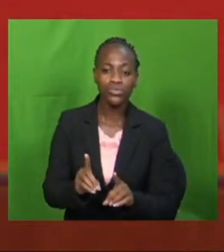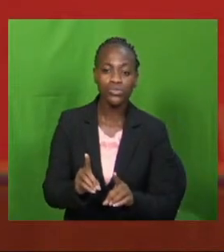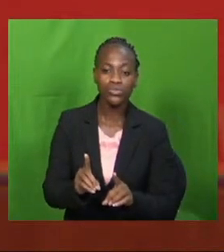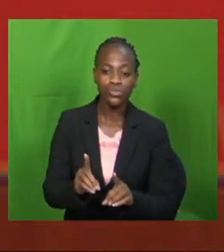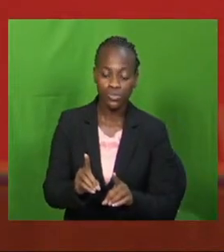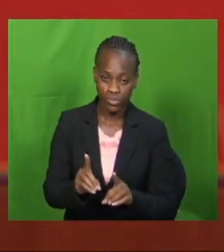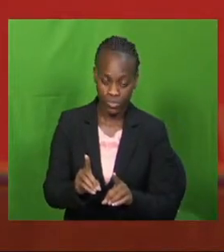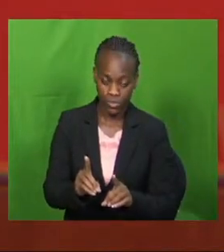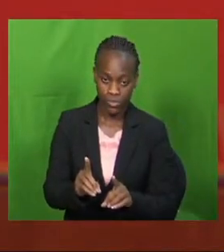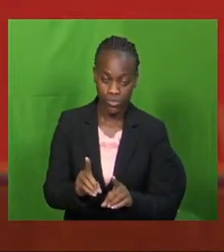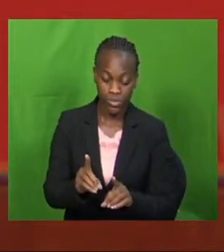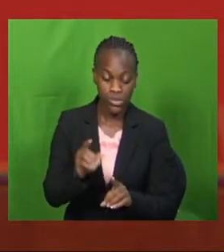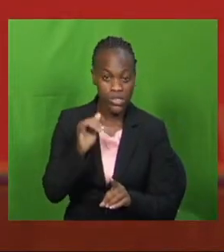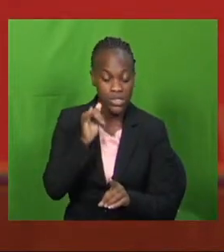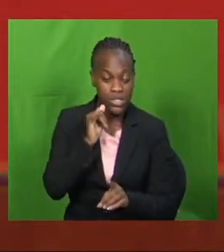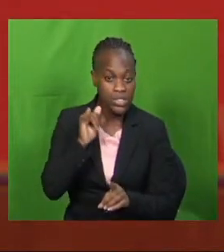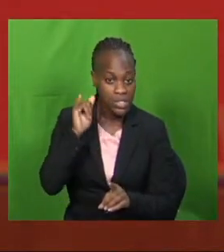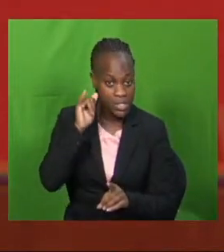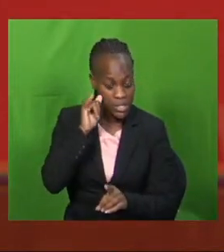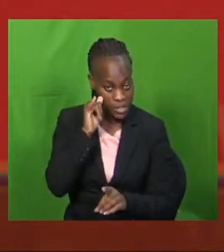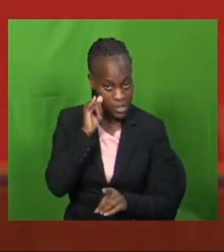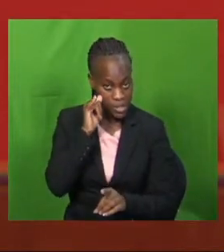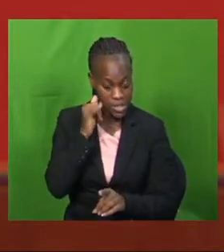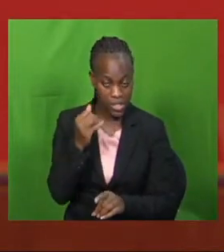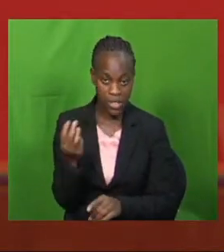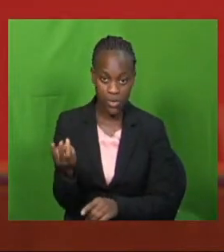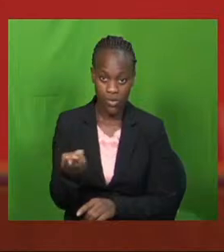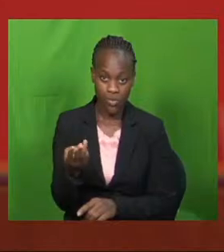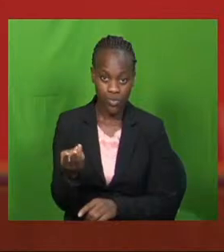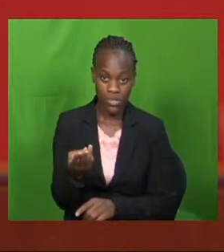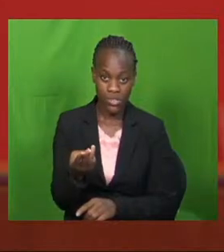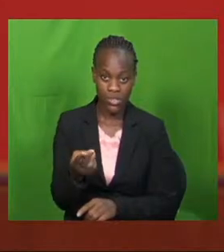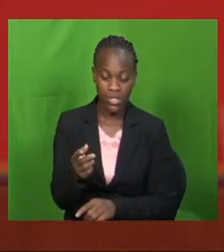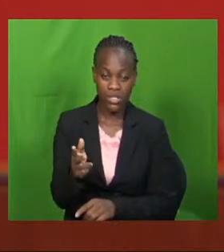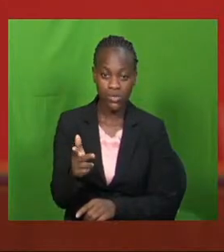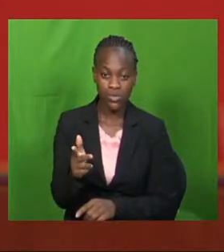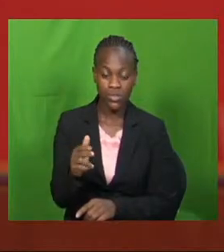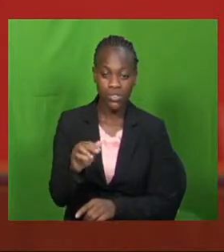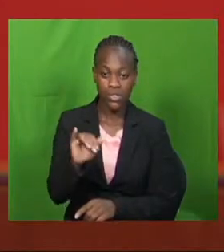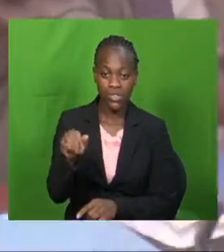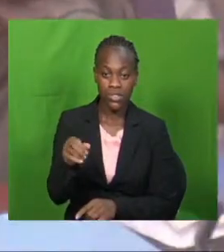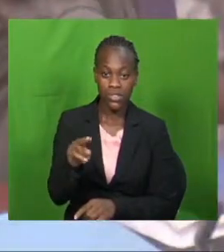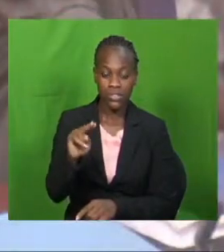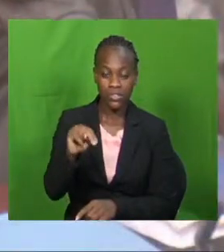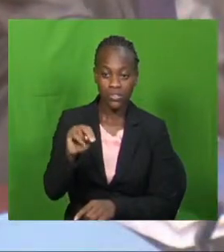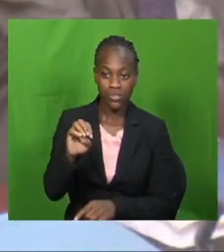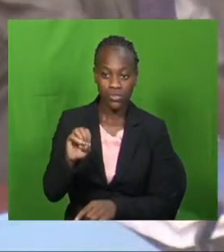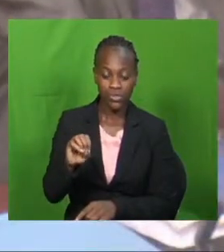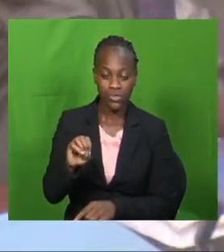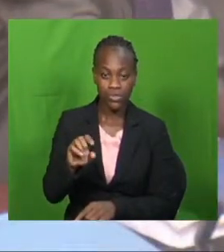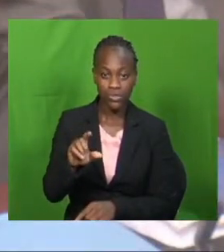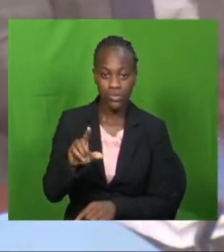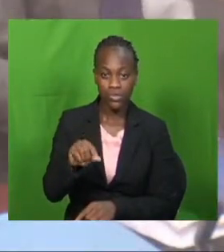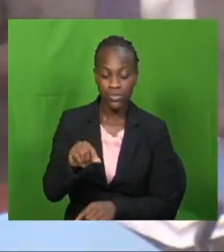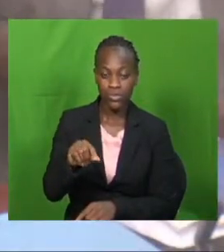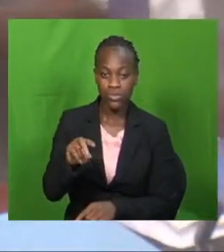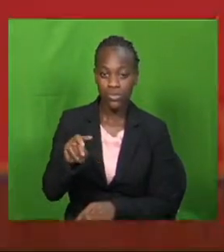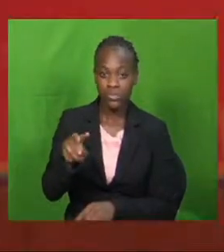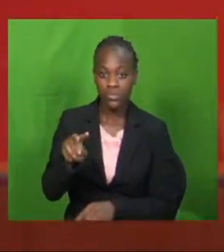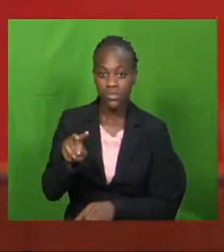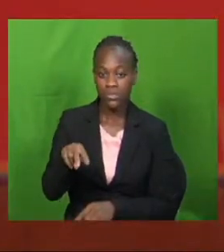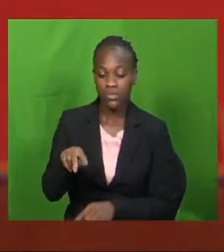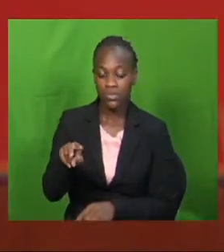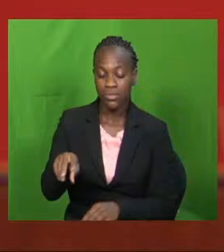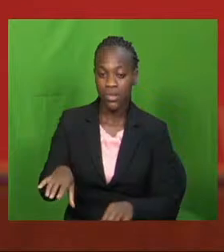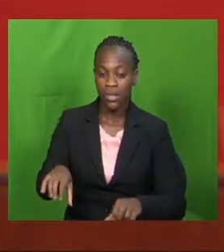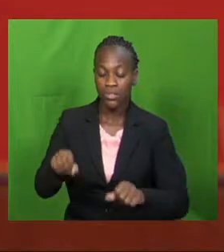the 16th sitting held yesterday, Wednesday, the 23rd June 2022, are hereby